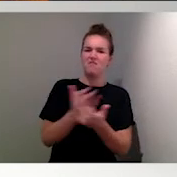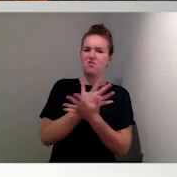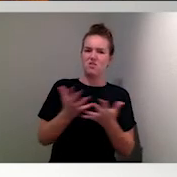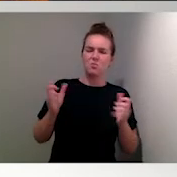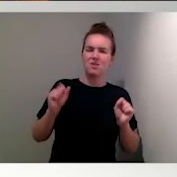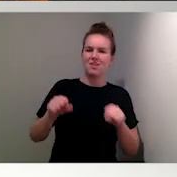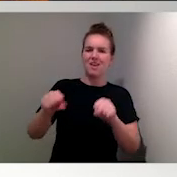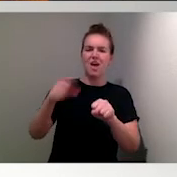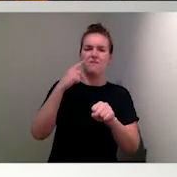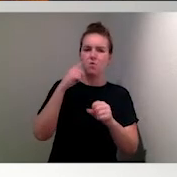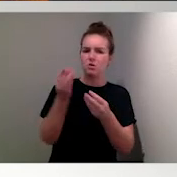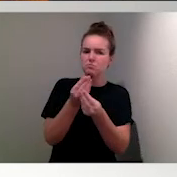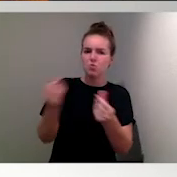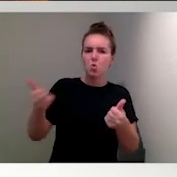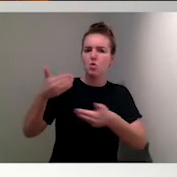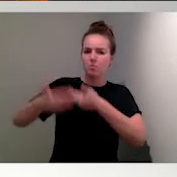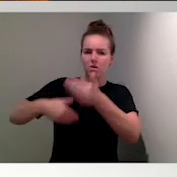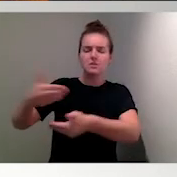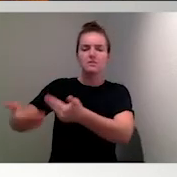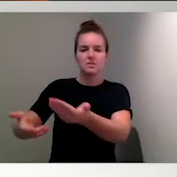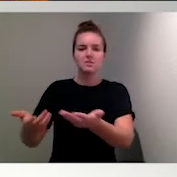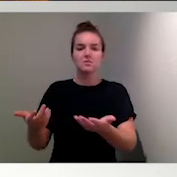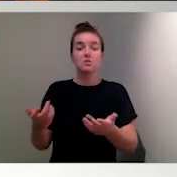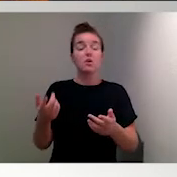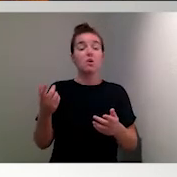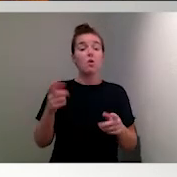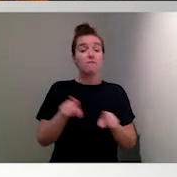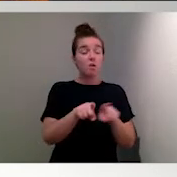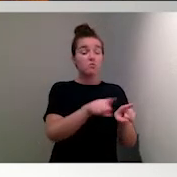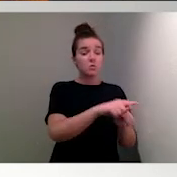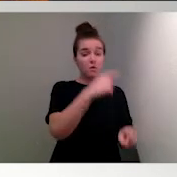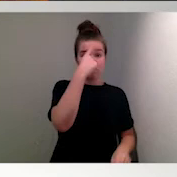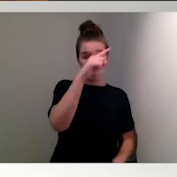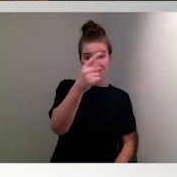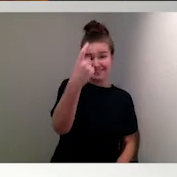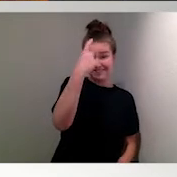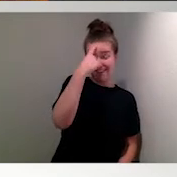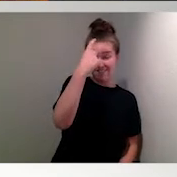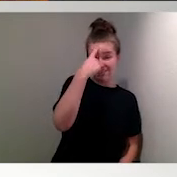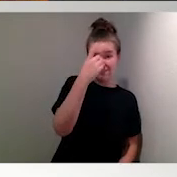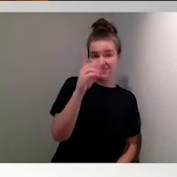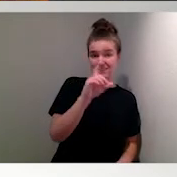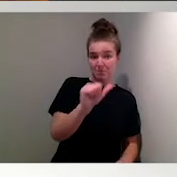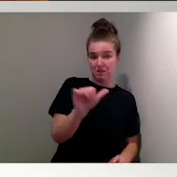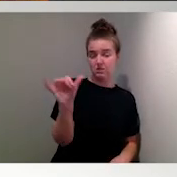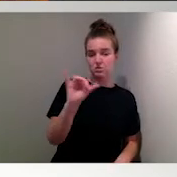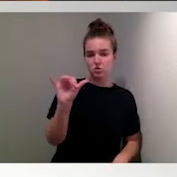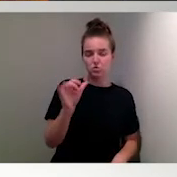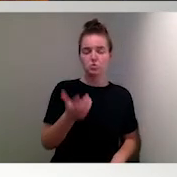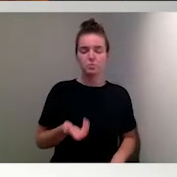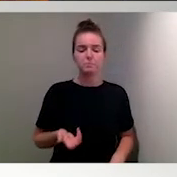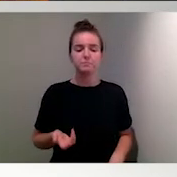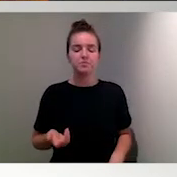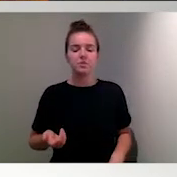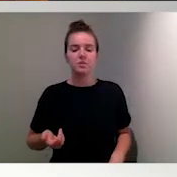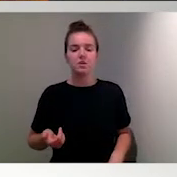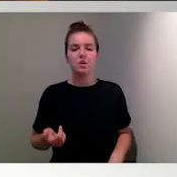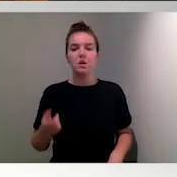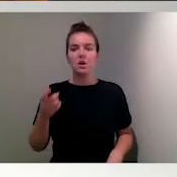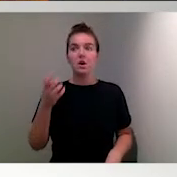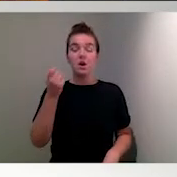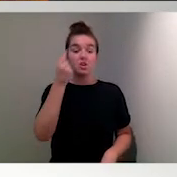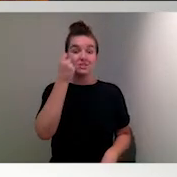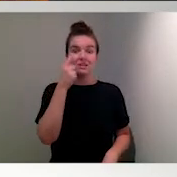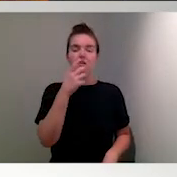cognitive disabilities too. Send the request for a private check-in so they're not standing there in line after a long, exhausting day of travel at the